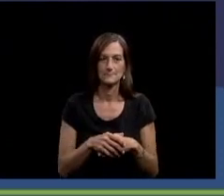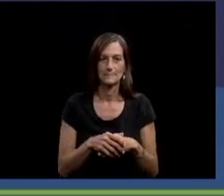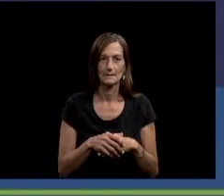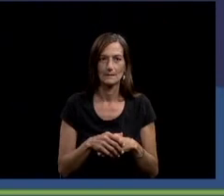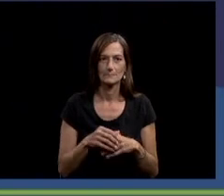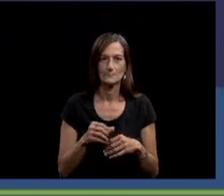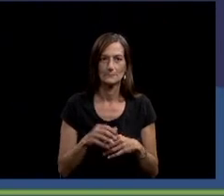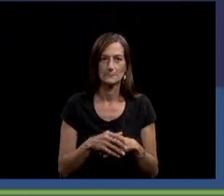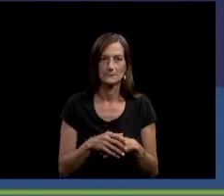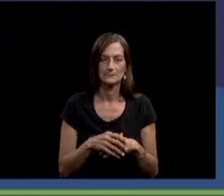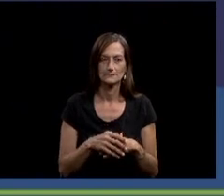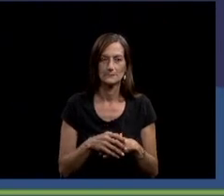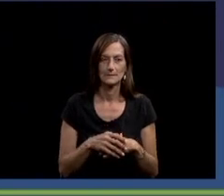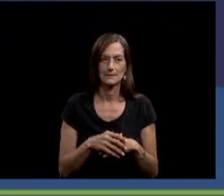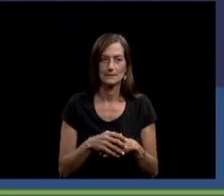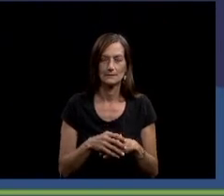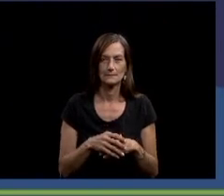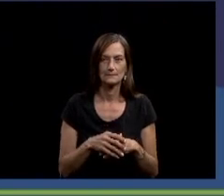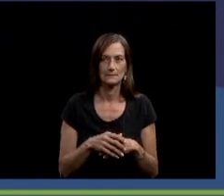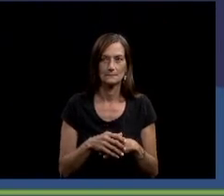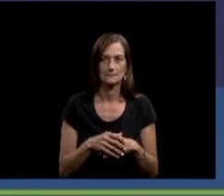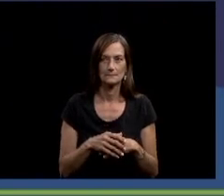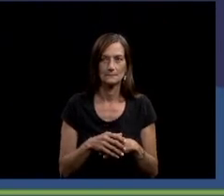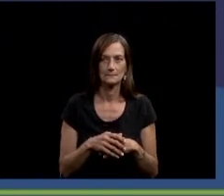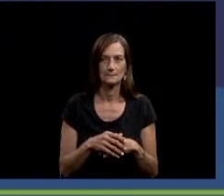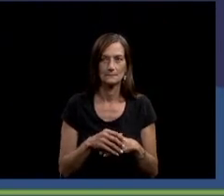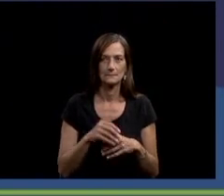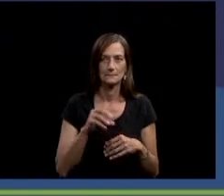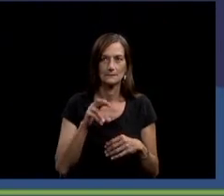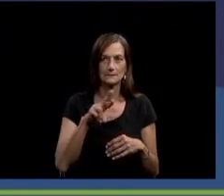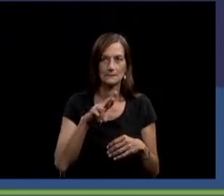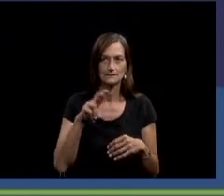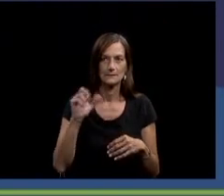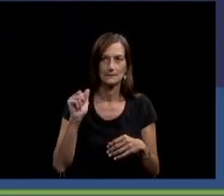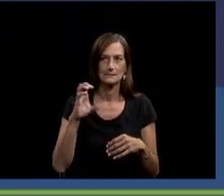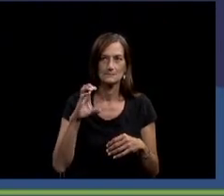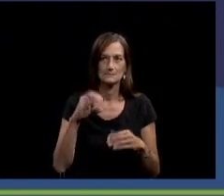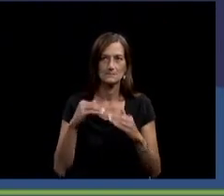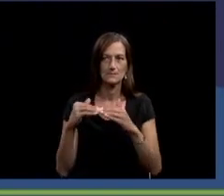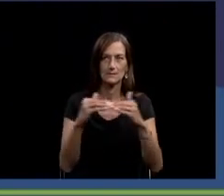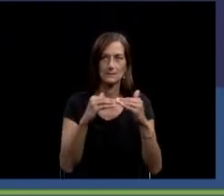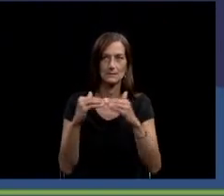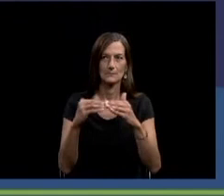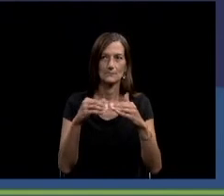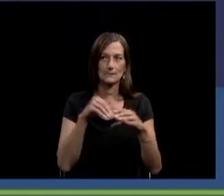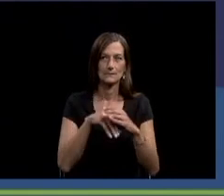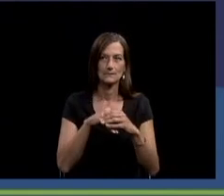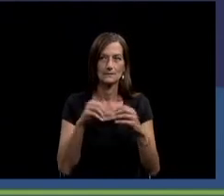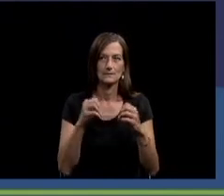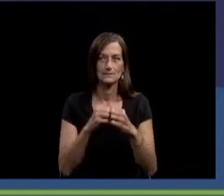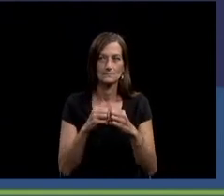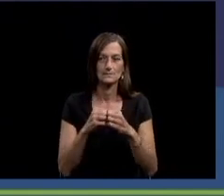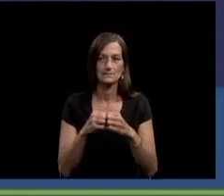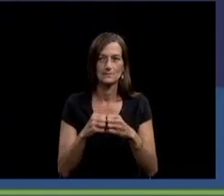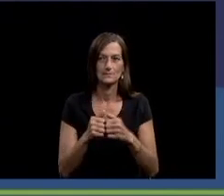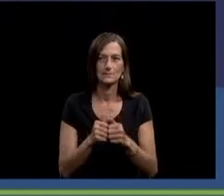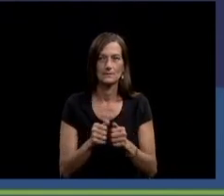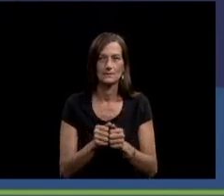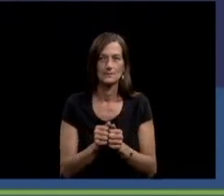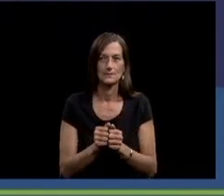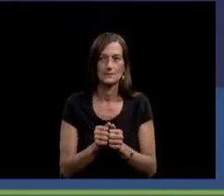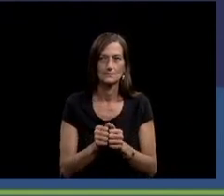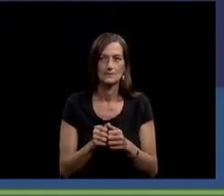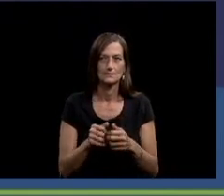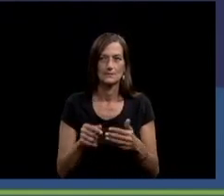Cooper Foundation and the Waco Foundations, and we're working our way through the entire executive staff and command staff at the police department. And I've